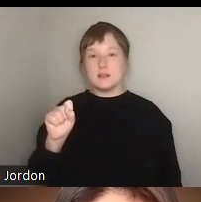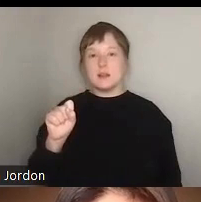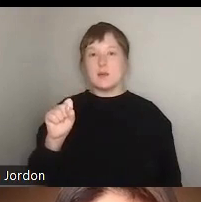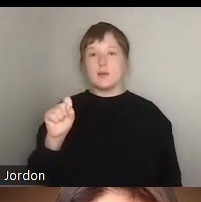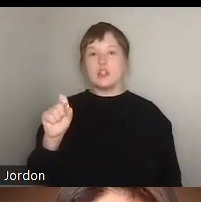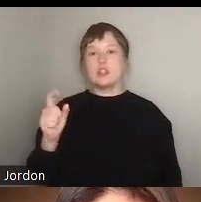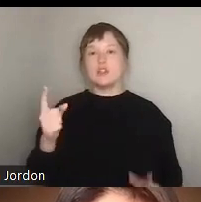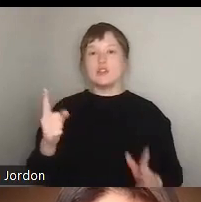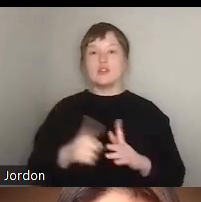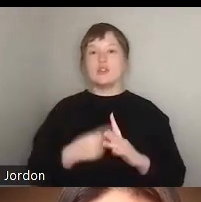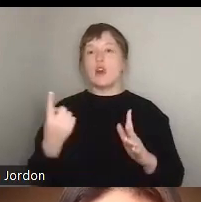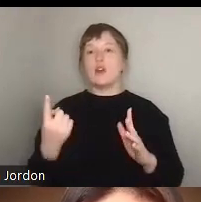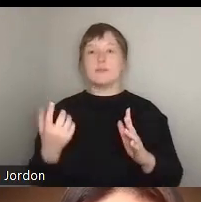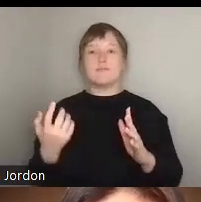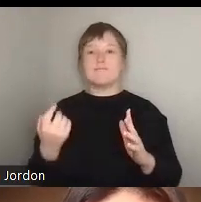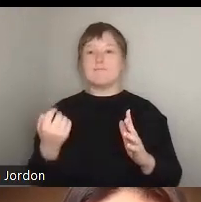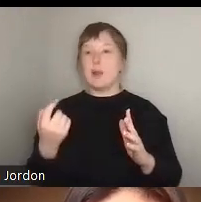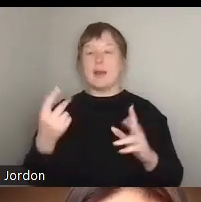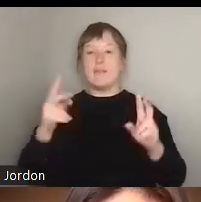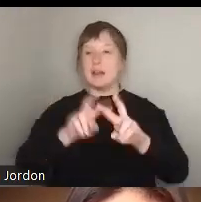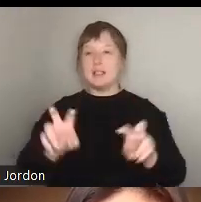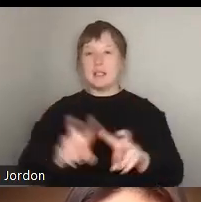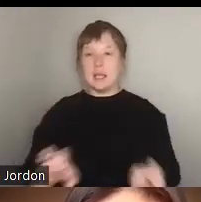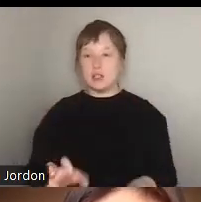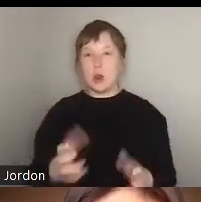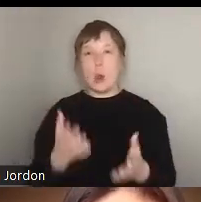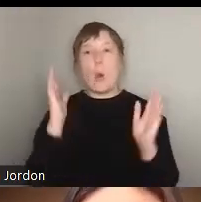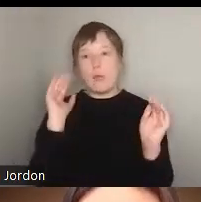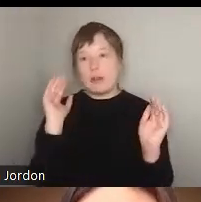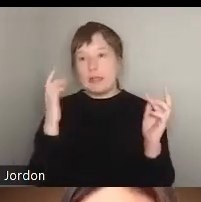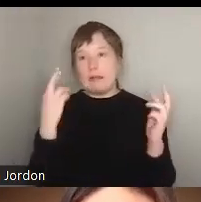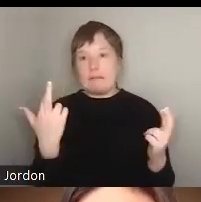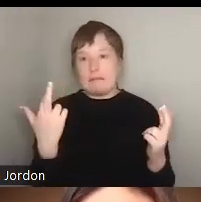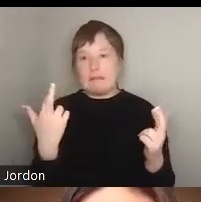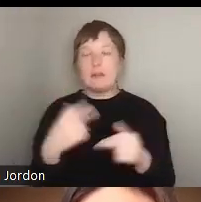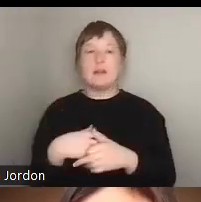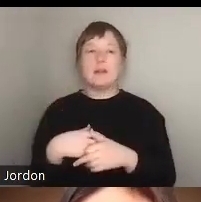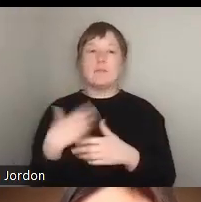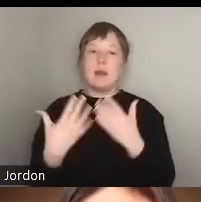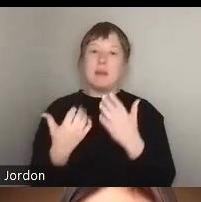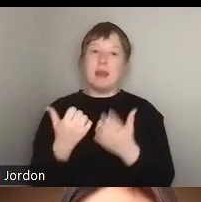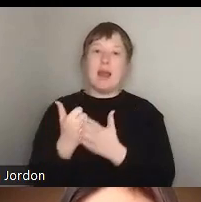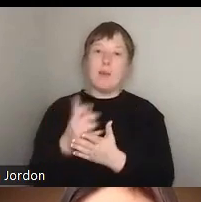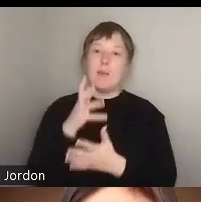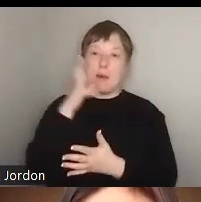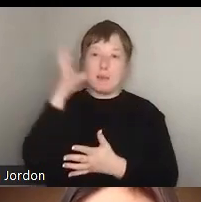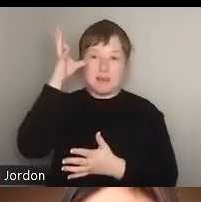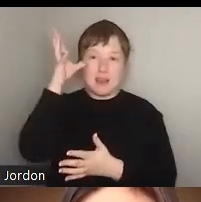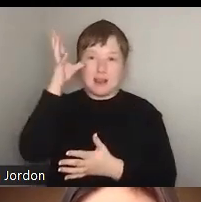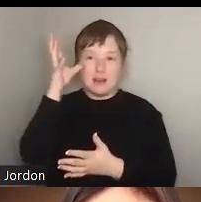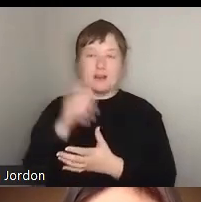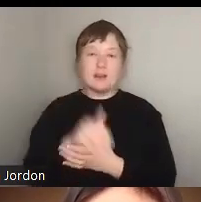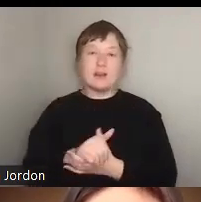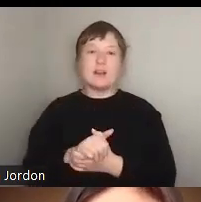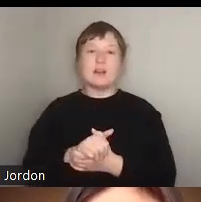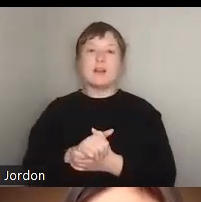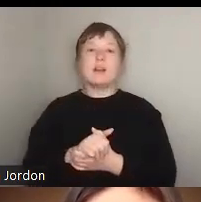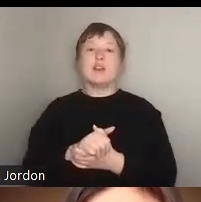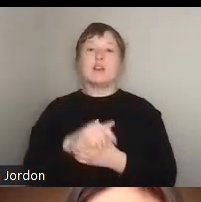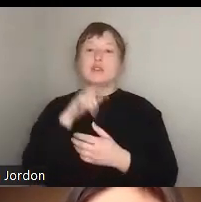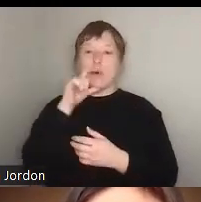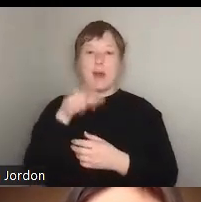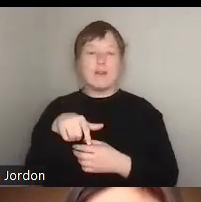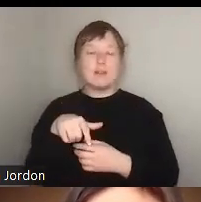spark an investigation. Hopefully, you may be doing mom and dad a favor. You don't have